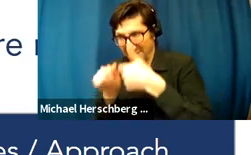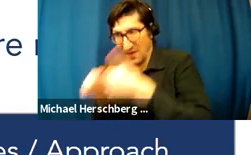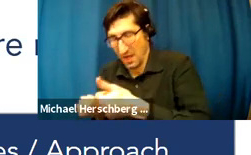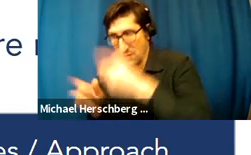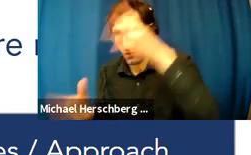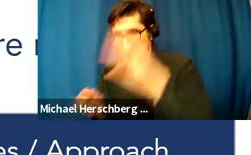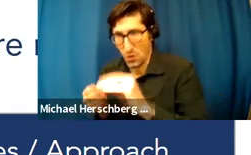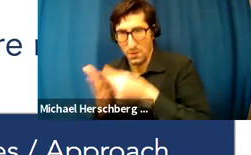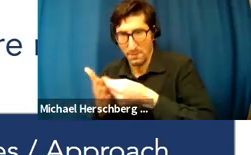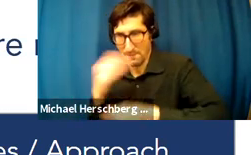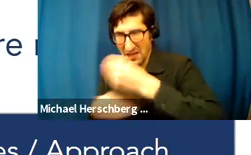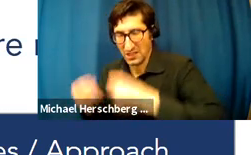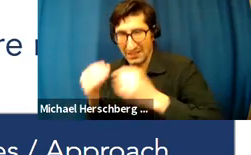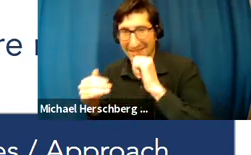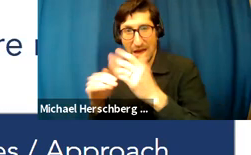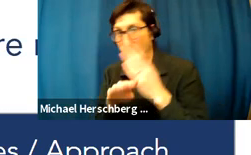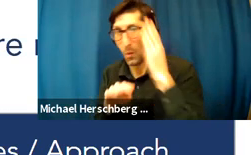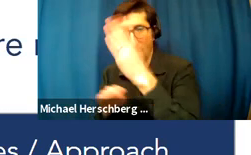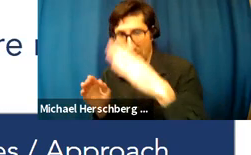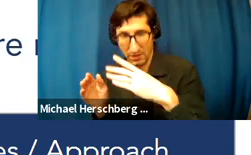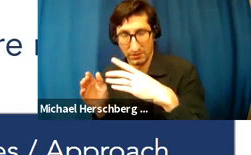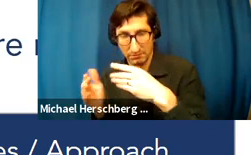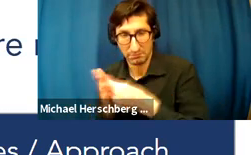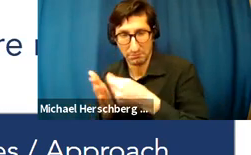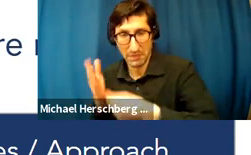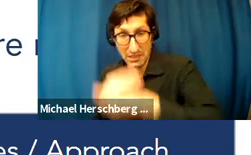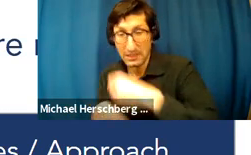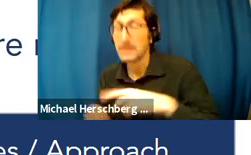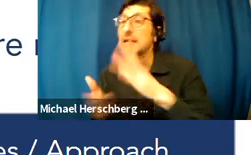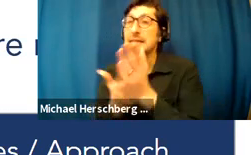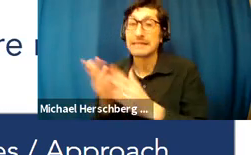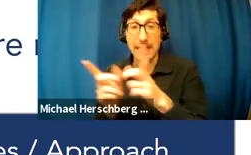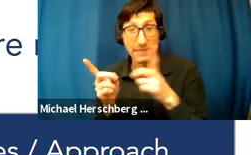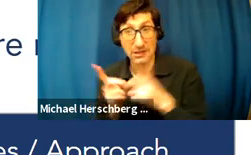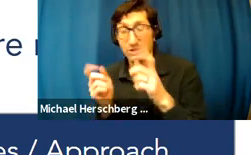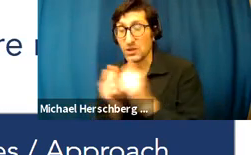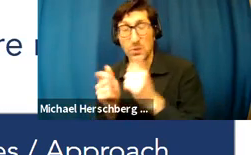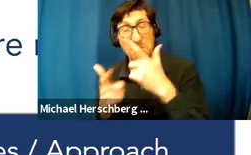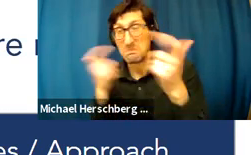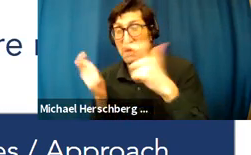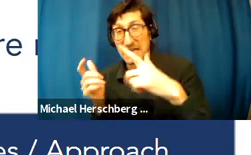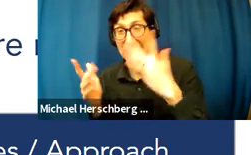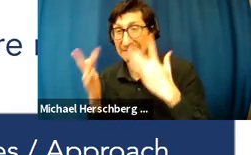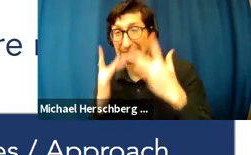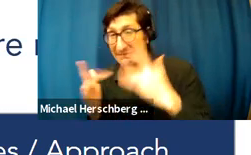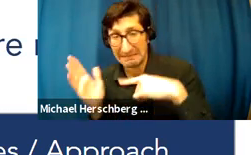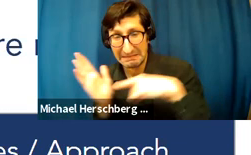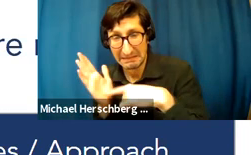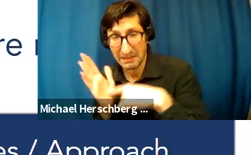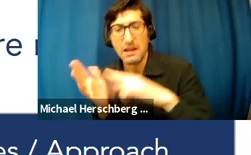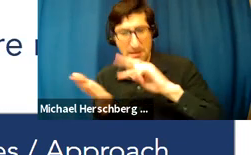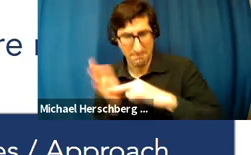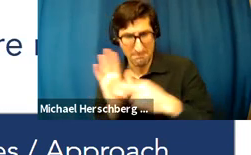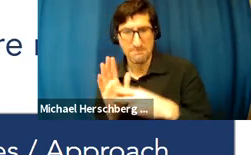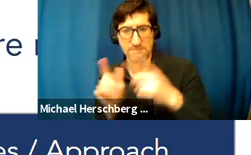budgets. Districts which experienced the largest funding cliffs were those that front-loaded spending in the first year of the program